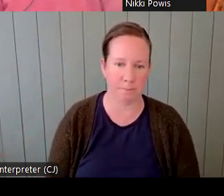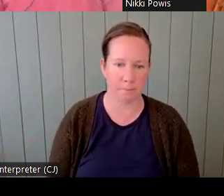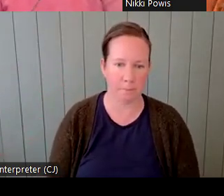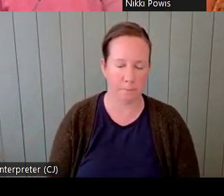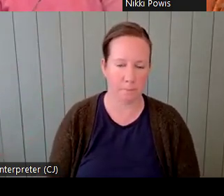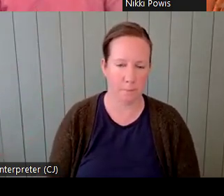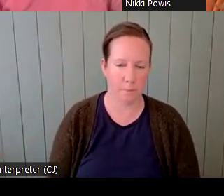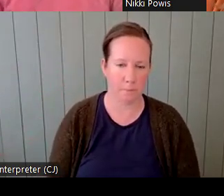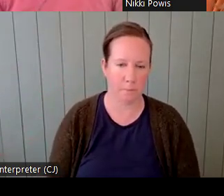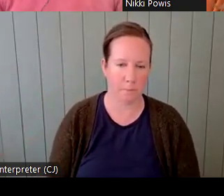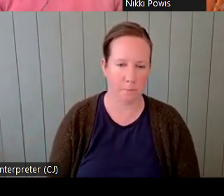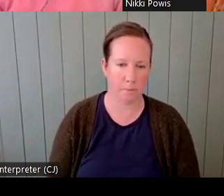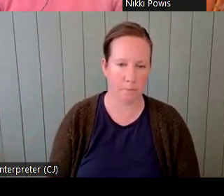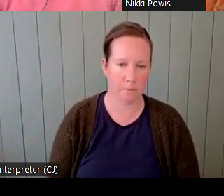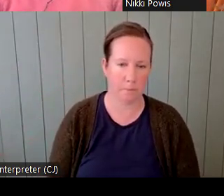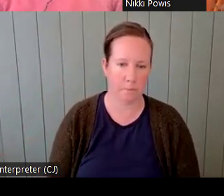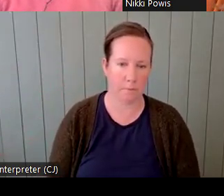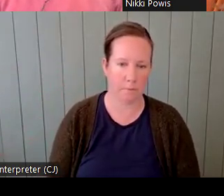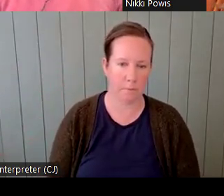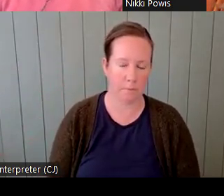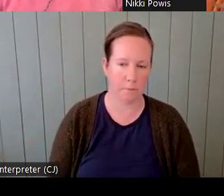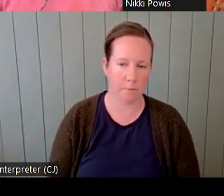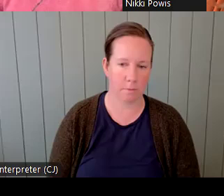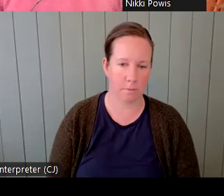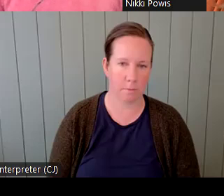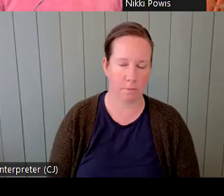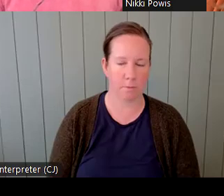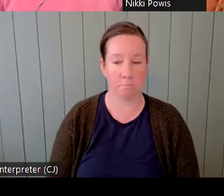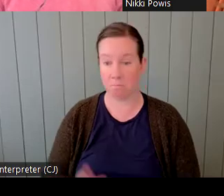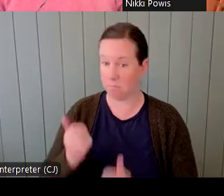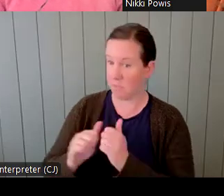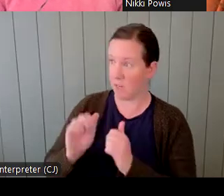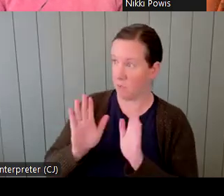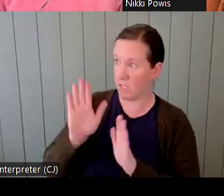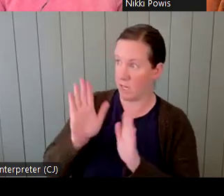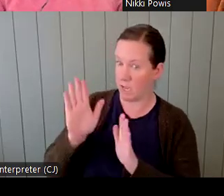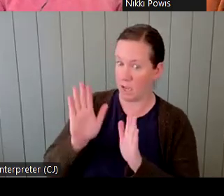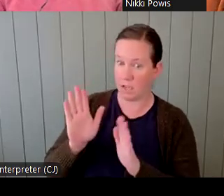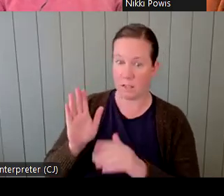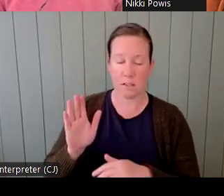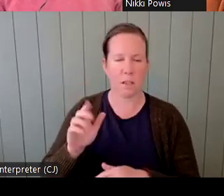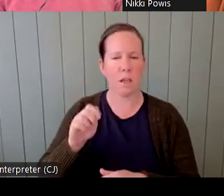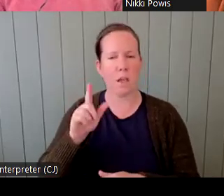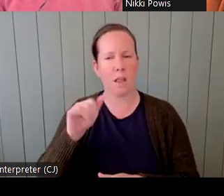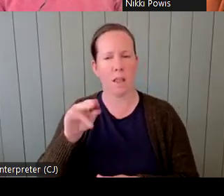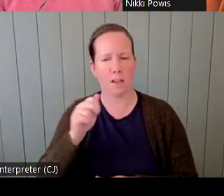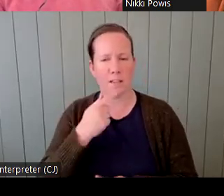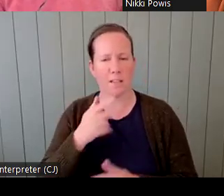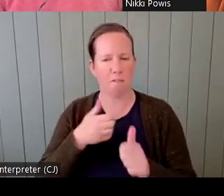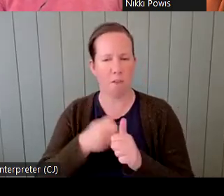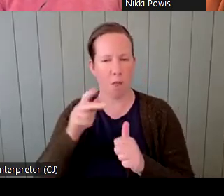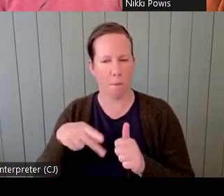any raised hands or any additional questions? I don't see a raised hand, but there was a follow-up